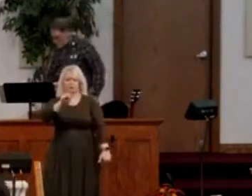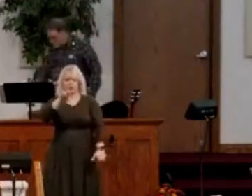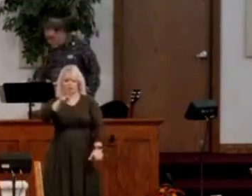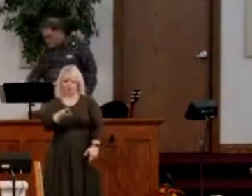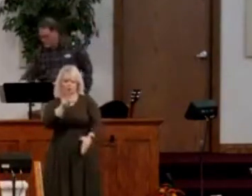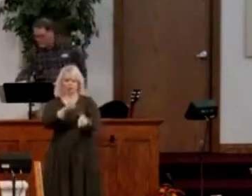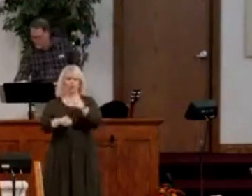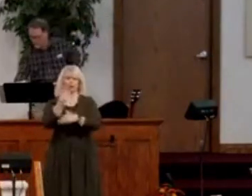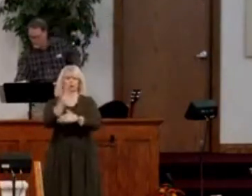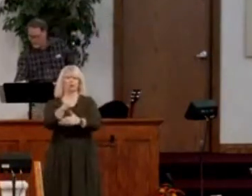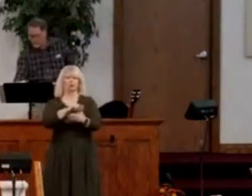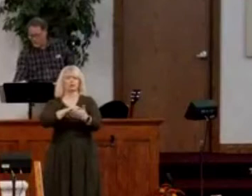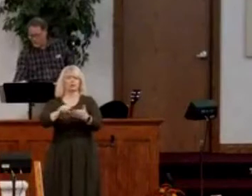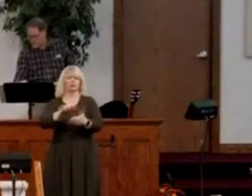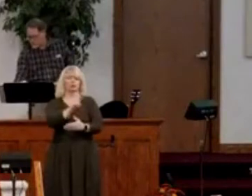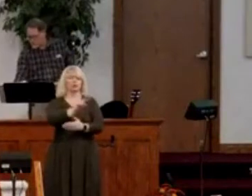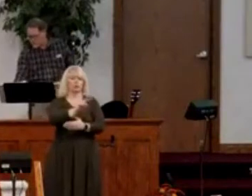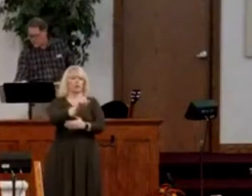through